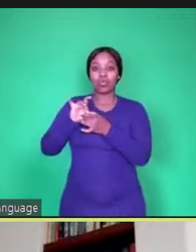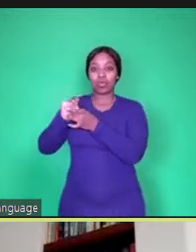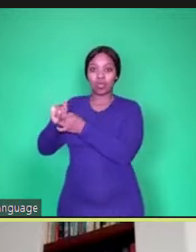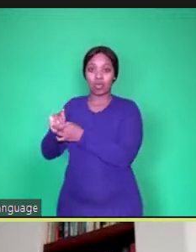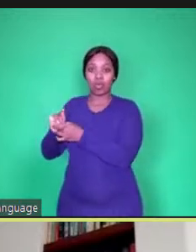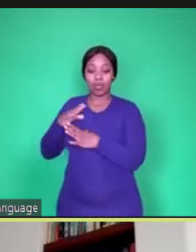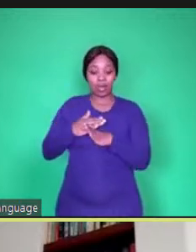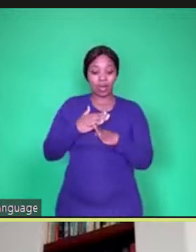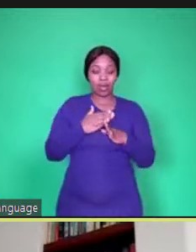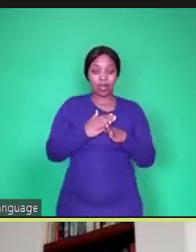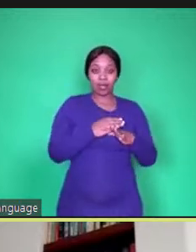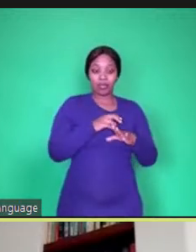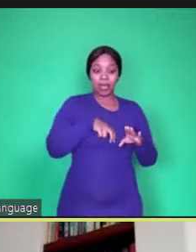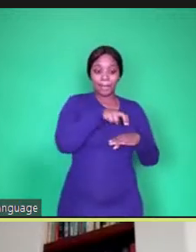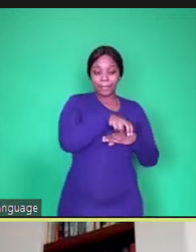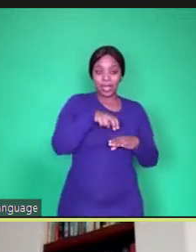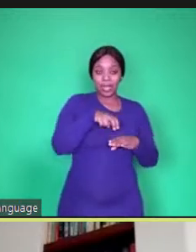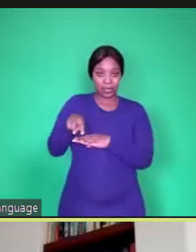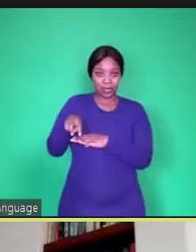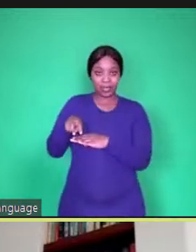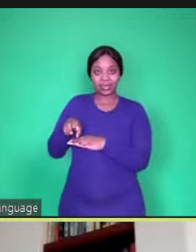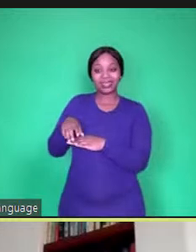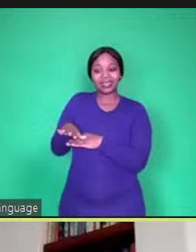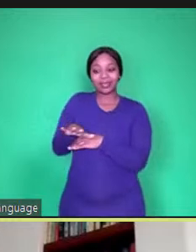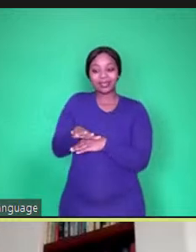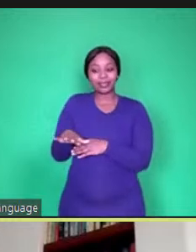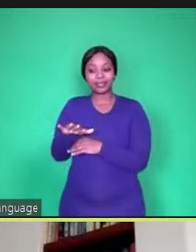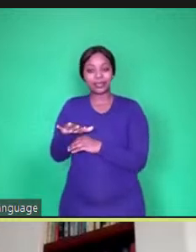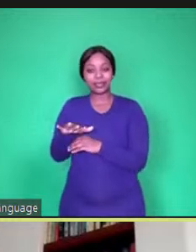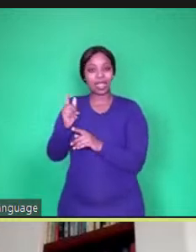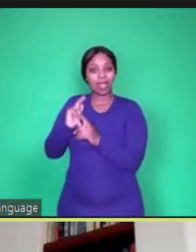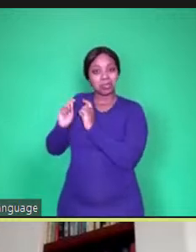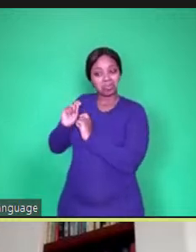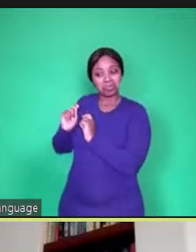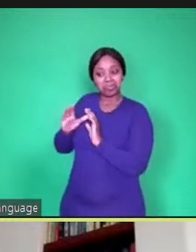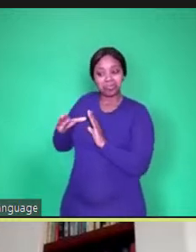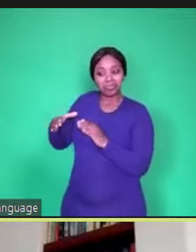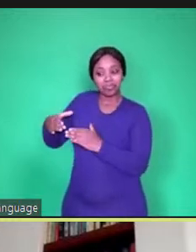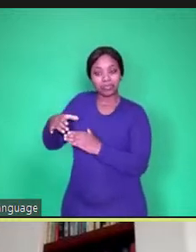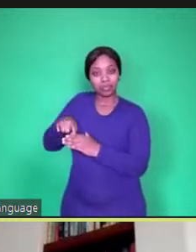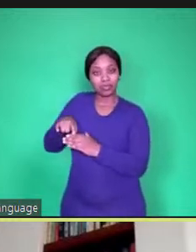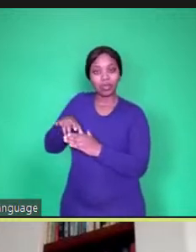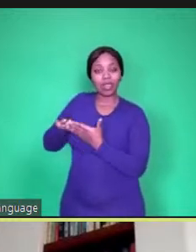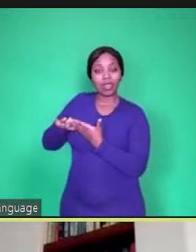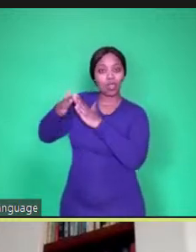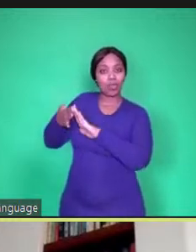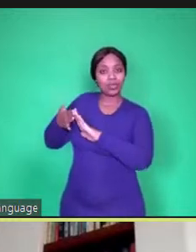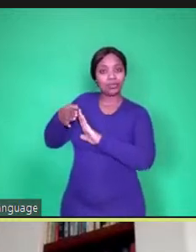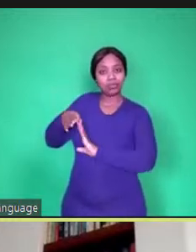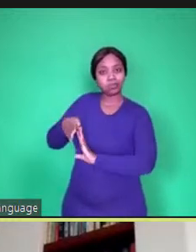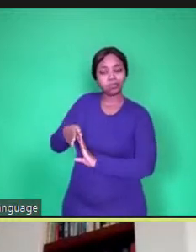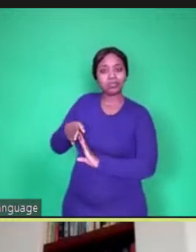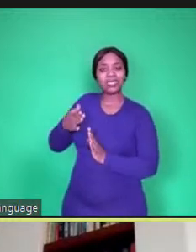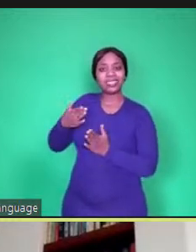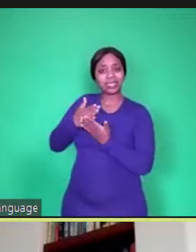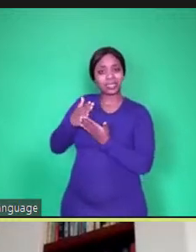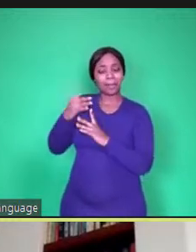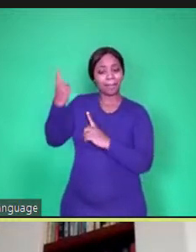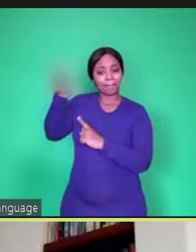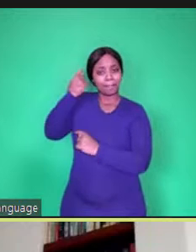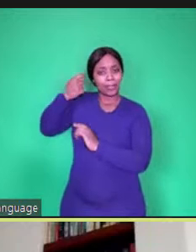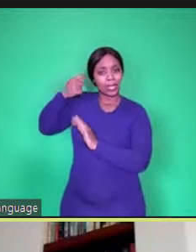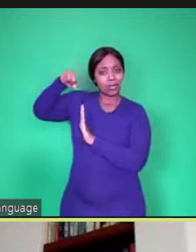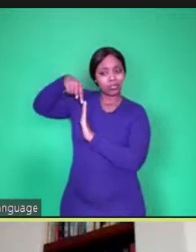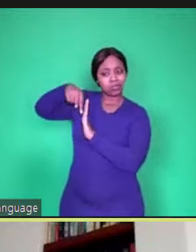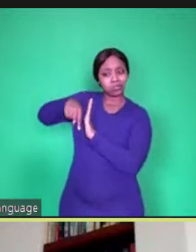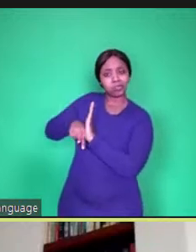are located in the so-called tribal areas, which are the former Bantustans, often very deep rural areas where there